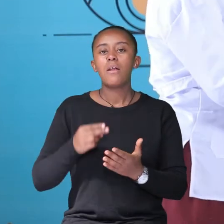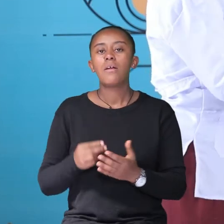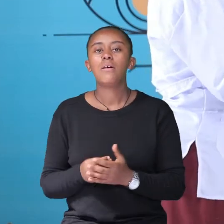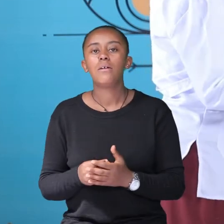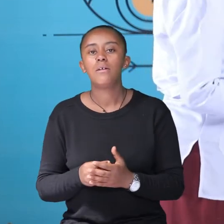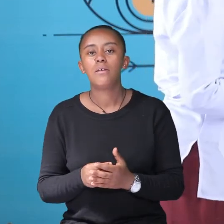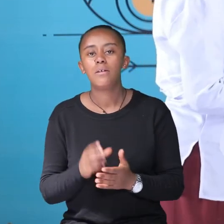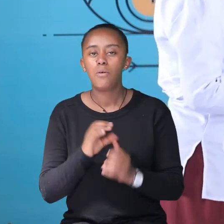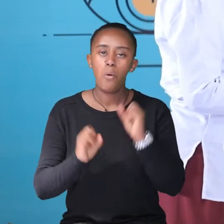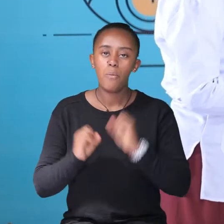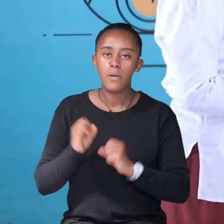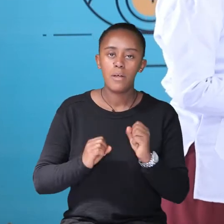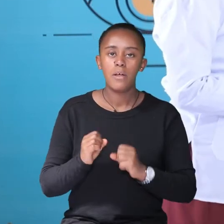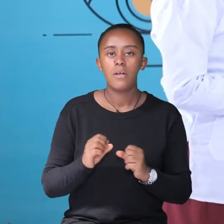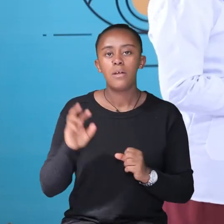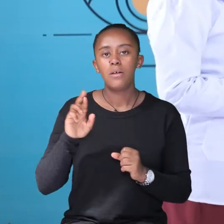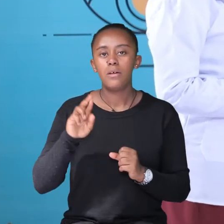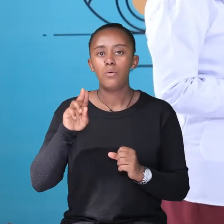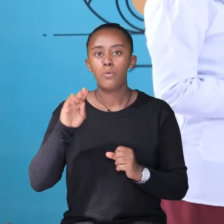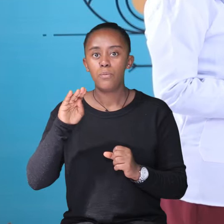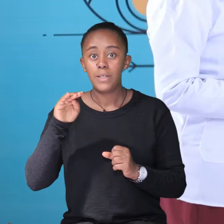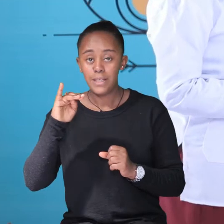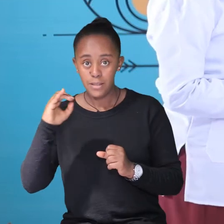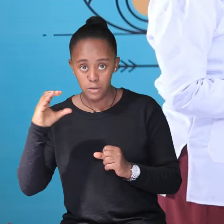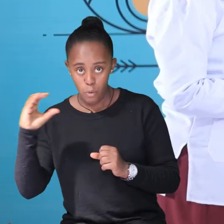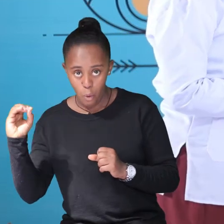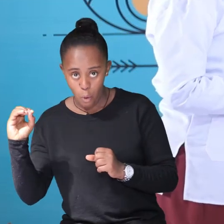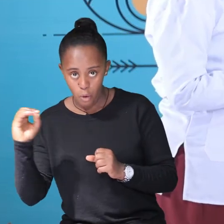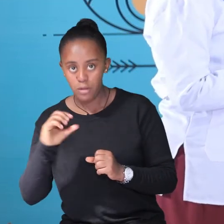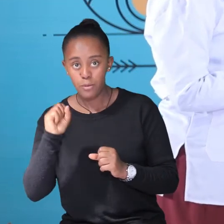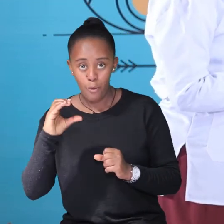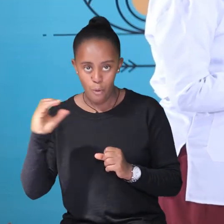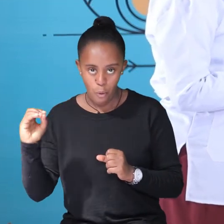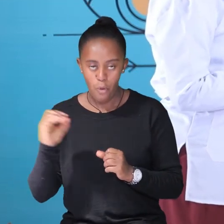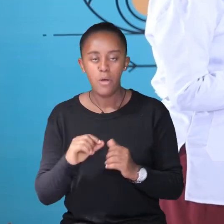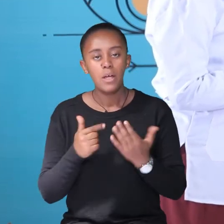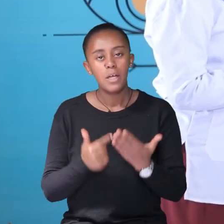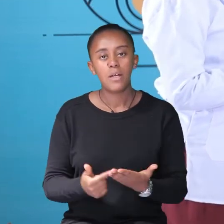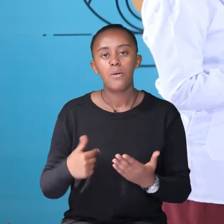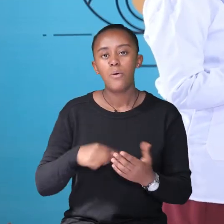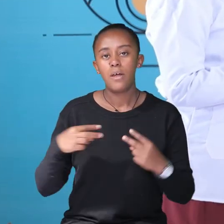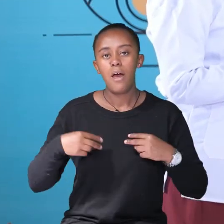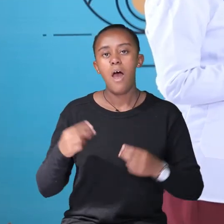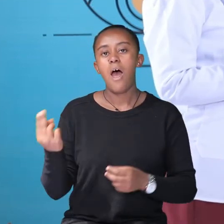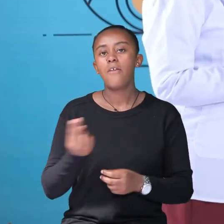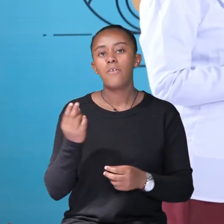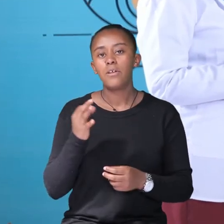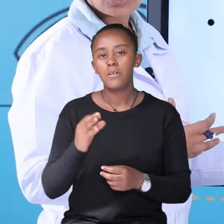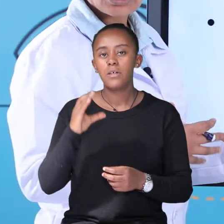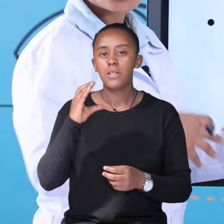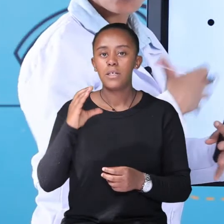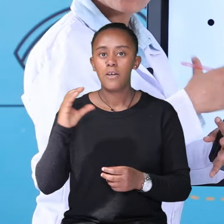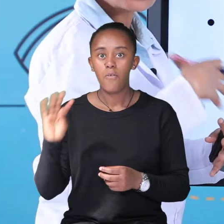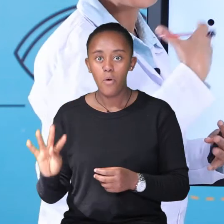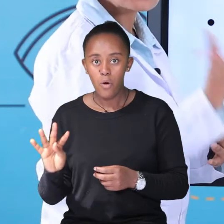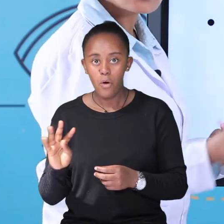dioxide compared with that of Rubisco. Therefore, here we have the advantage of C4